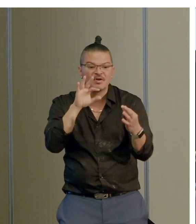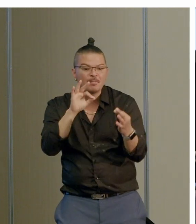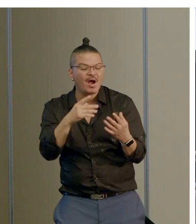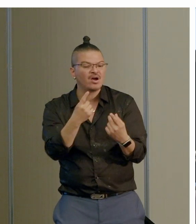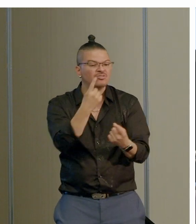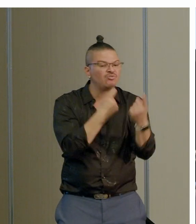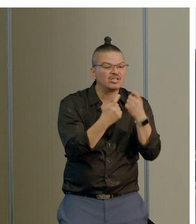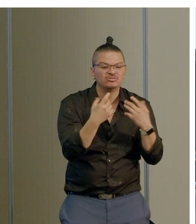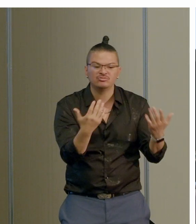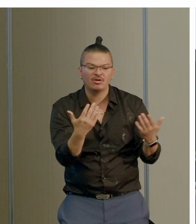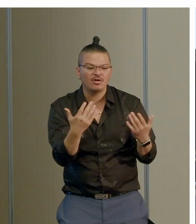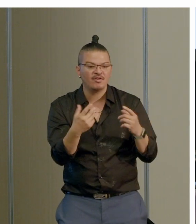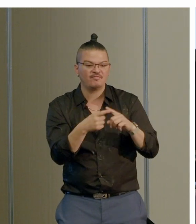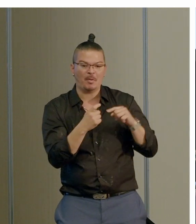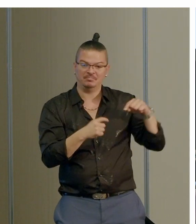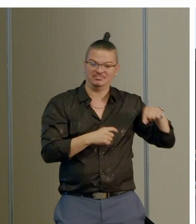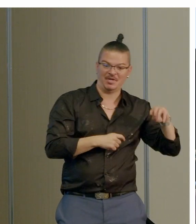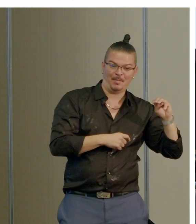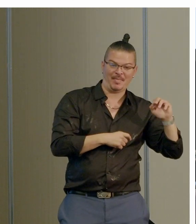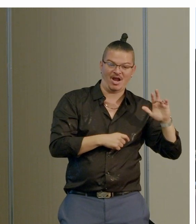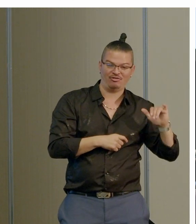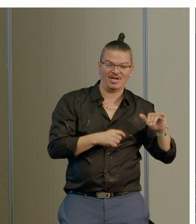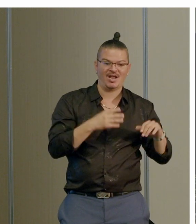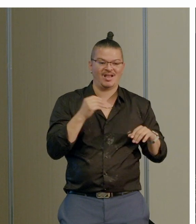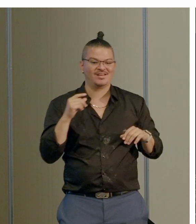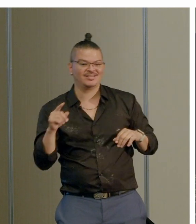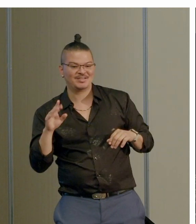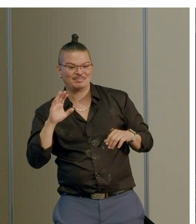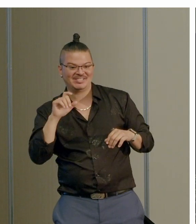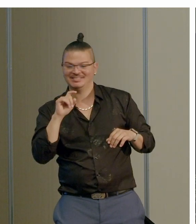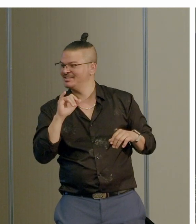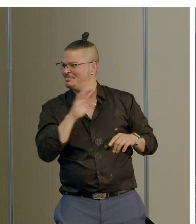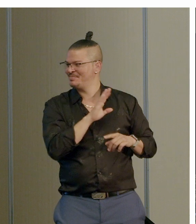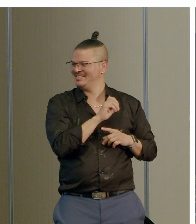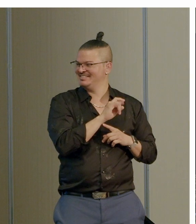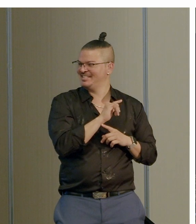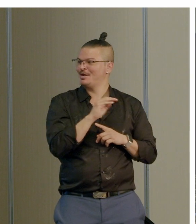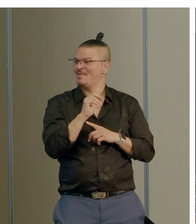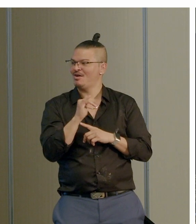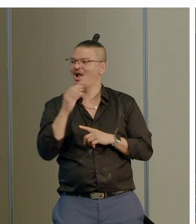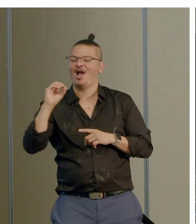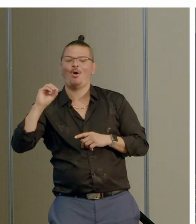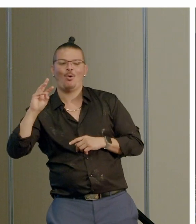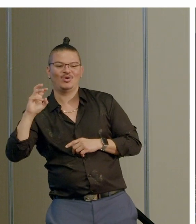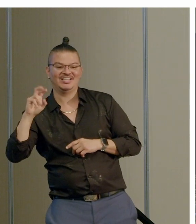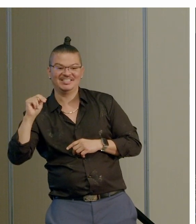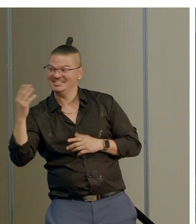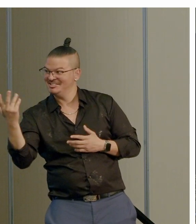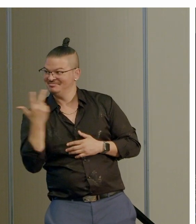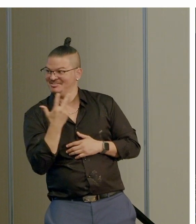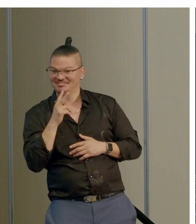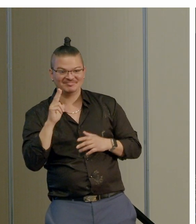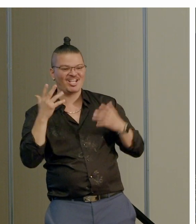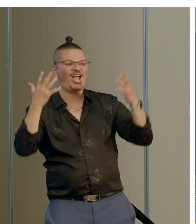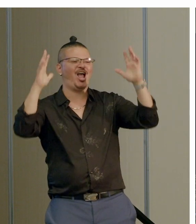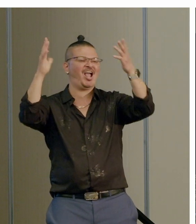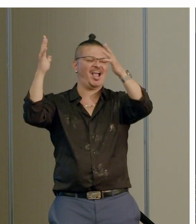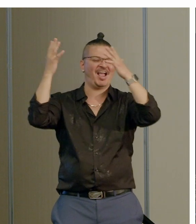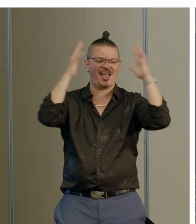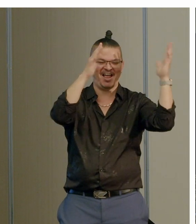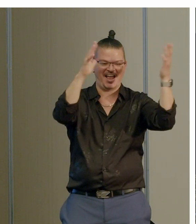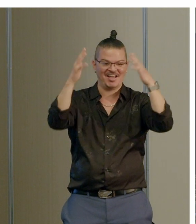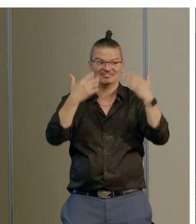I or Owen. And thank you. Do we have a mic runner? Yeah, is there a mic runner? Yeah, all right. there we go. Oh, all right.